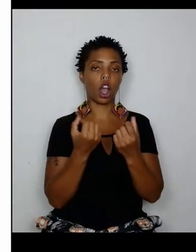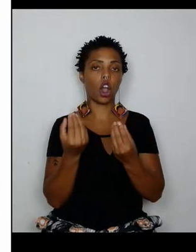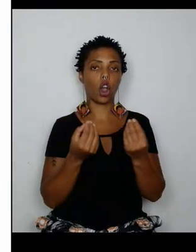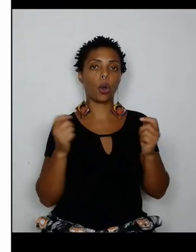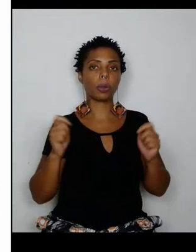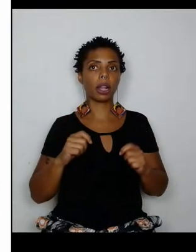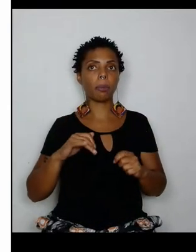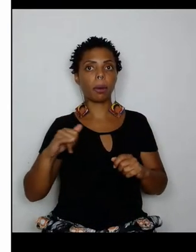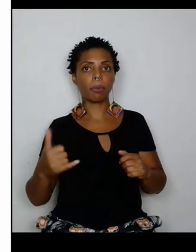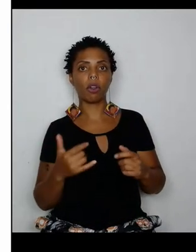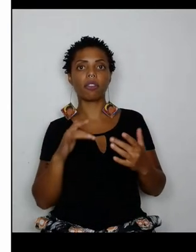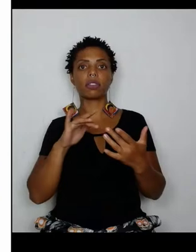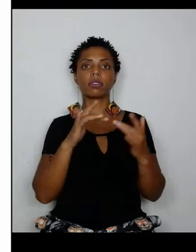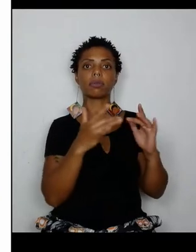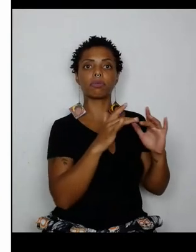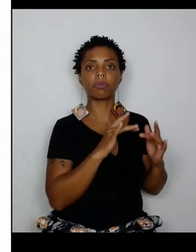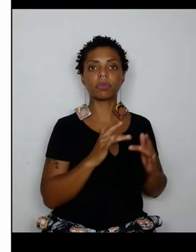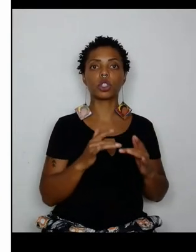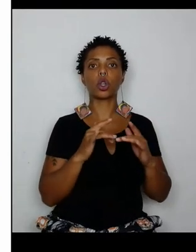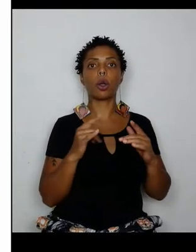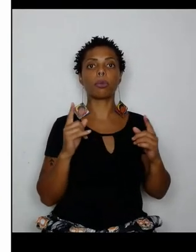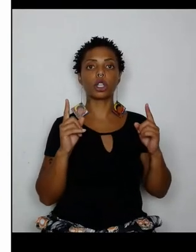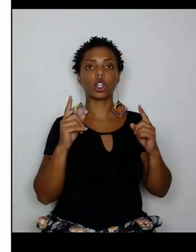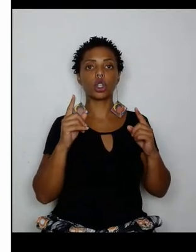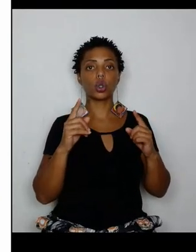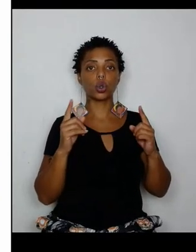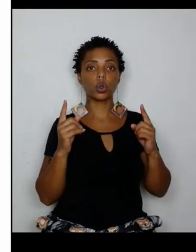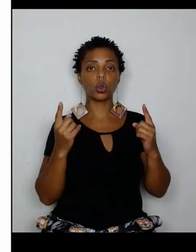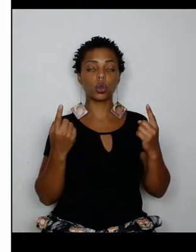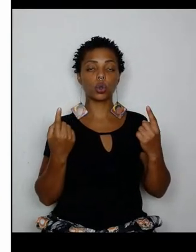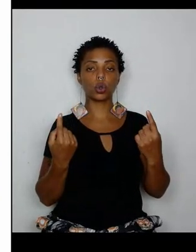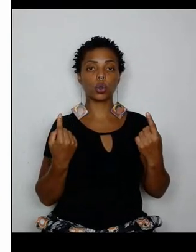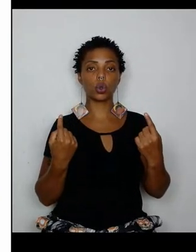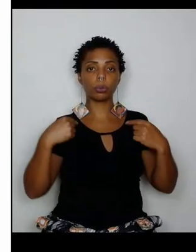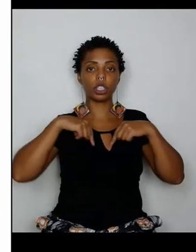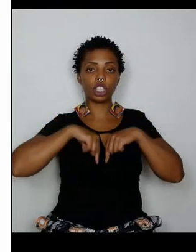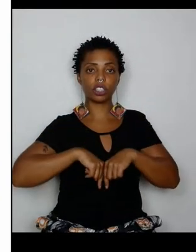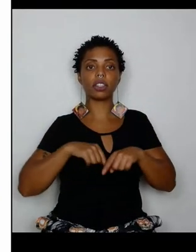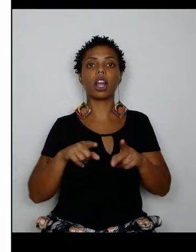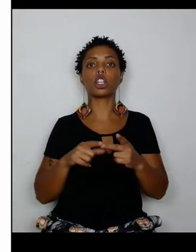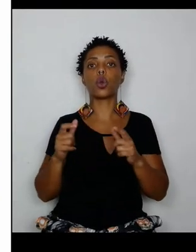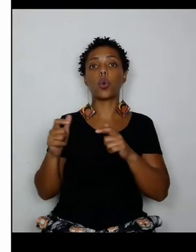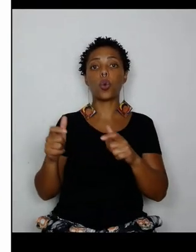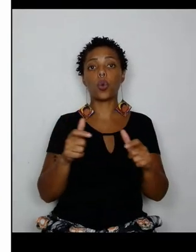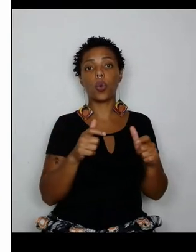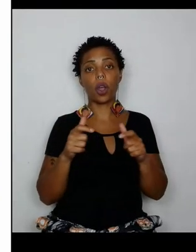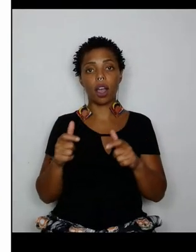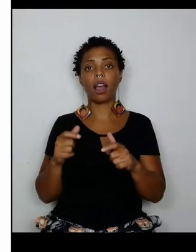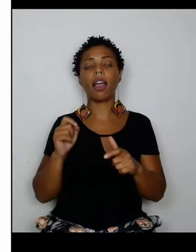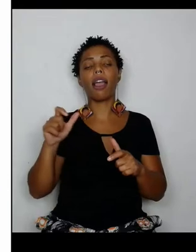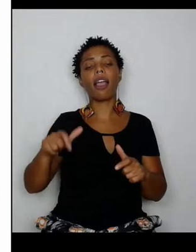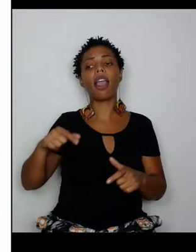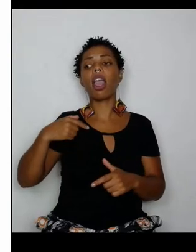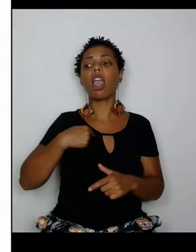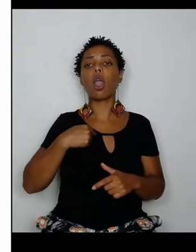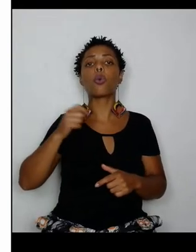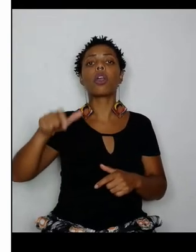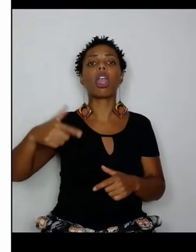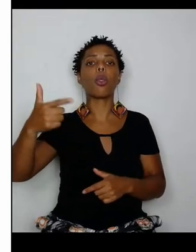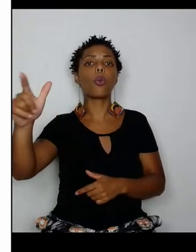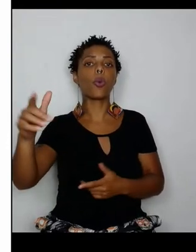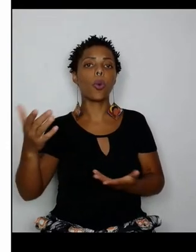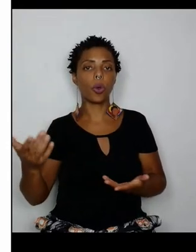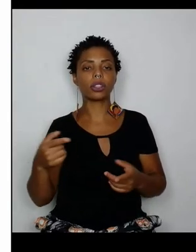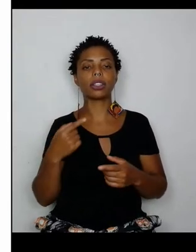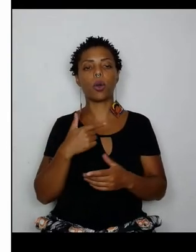who is the i and who is the other in relationship to i immediately thought of johannes fabian's book time in the other